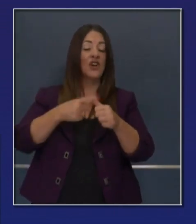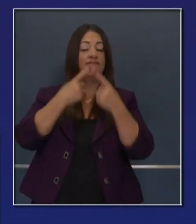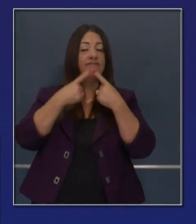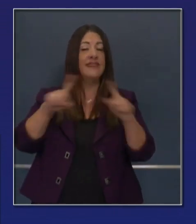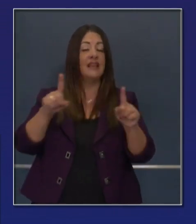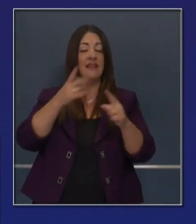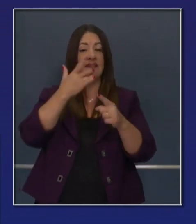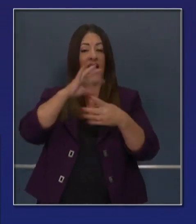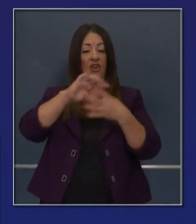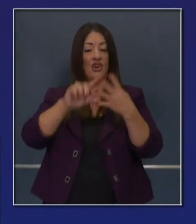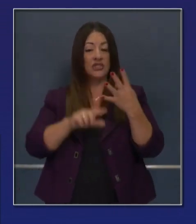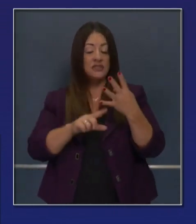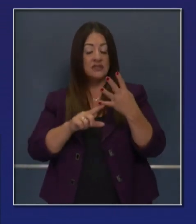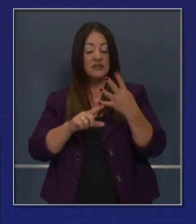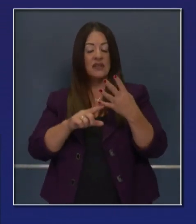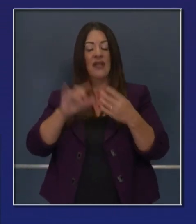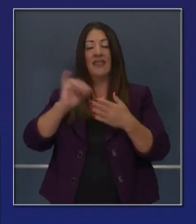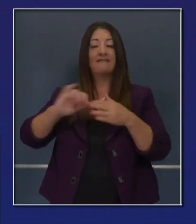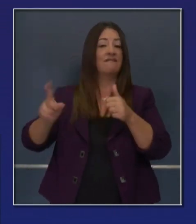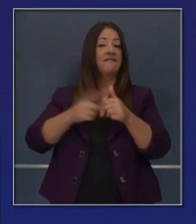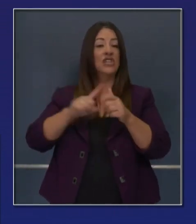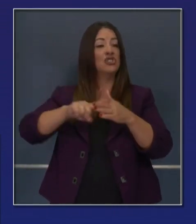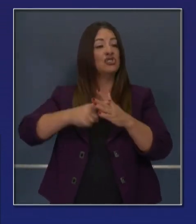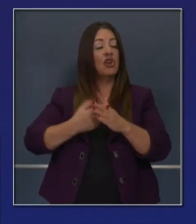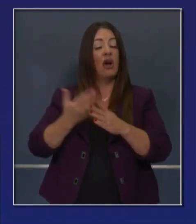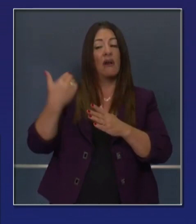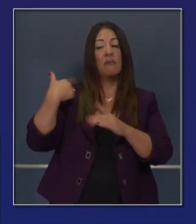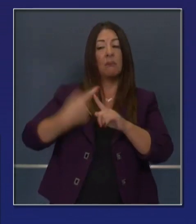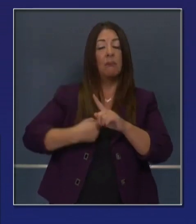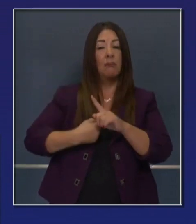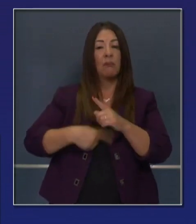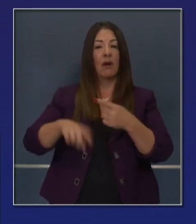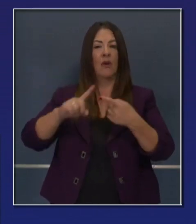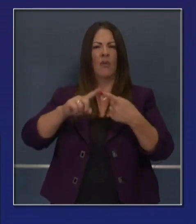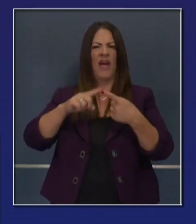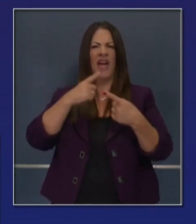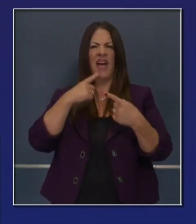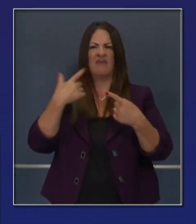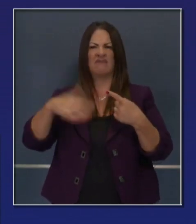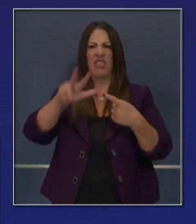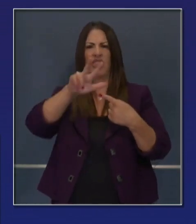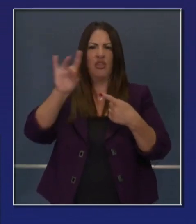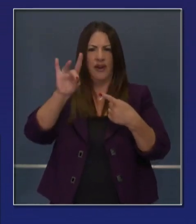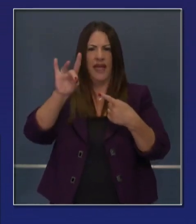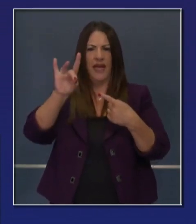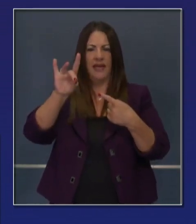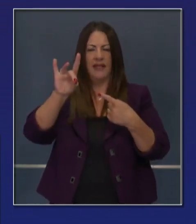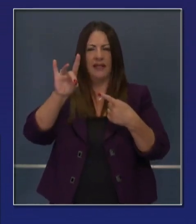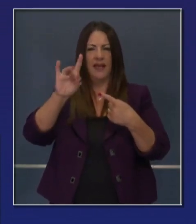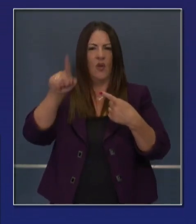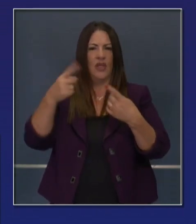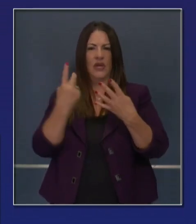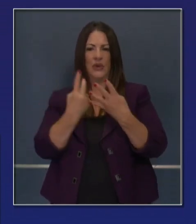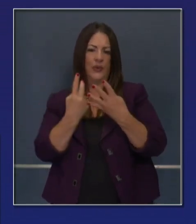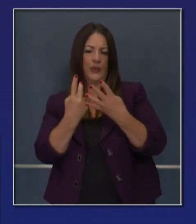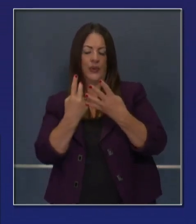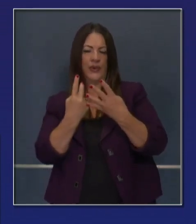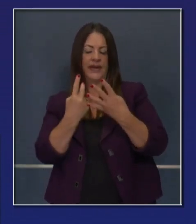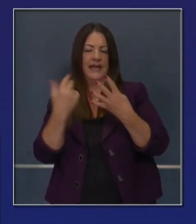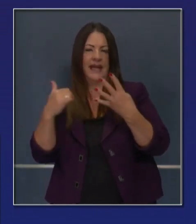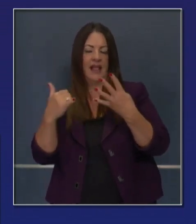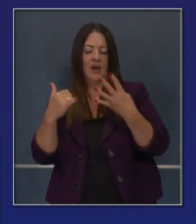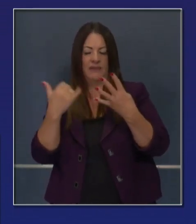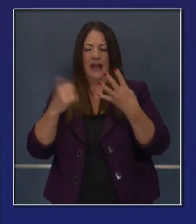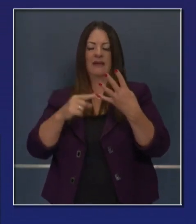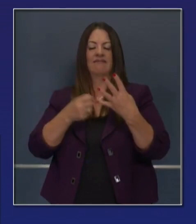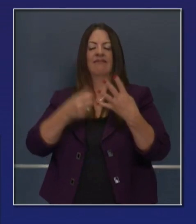38 counties in purple. Quite a bit of movement. Only 2 counties in yellow, now 10. So we've seen,